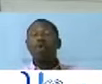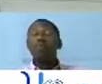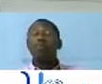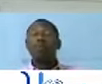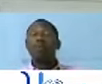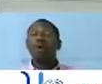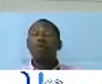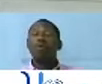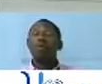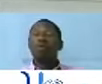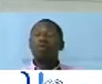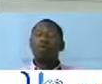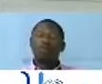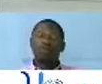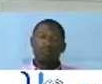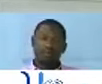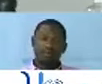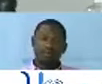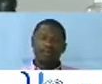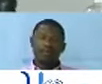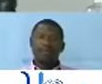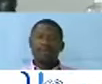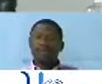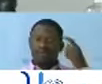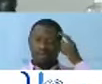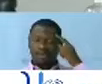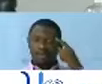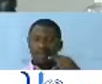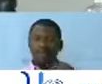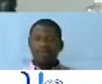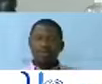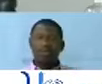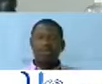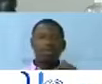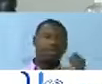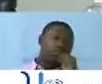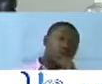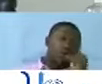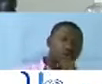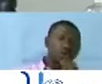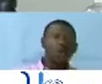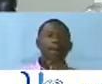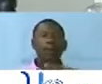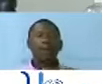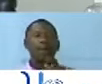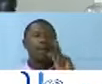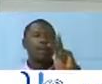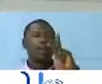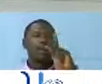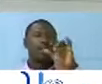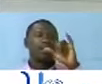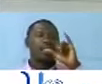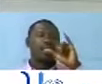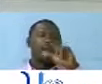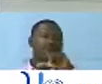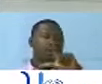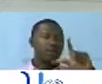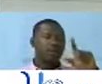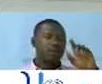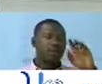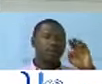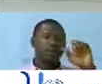it. The song by Killer Ace, Dekabi mako mom. Killer Ace, sah, duwe katbo uwe nako. How he felt, that's how he